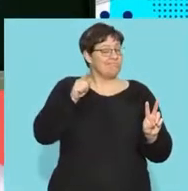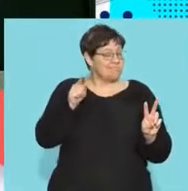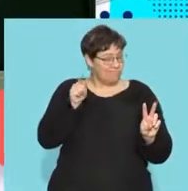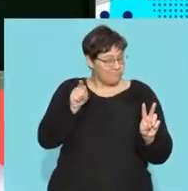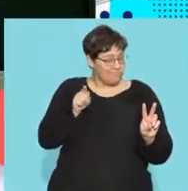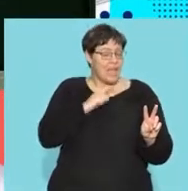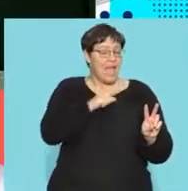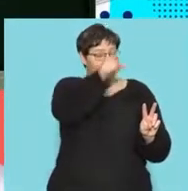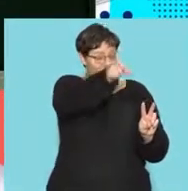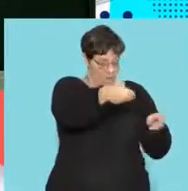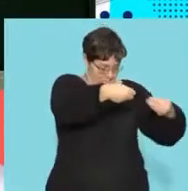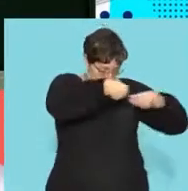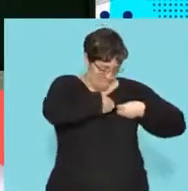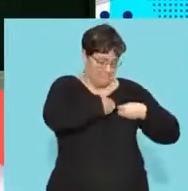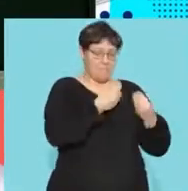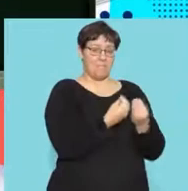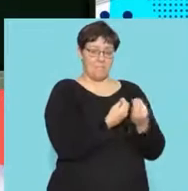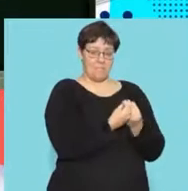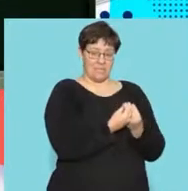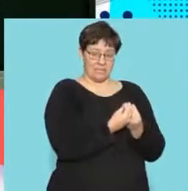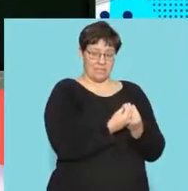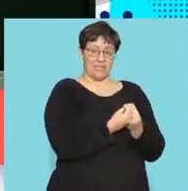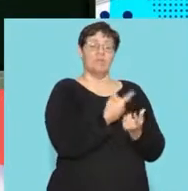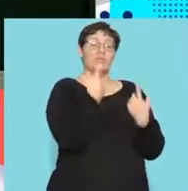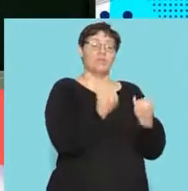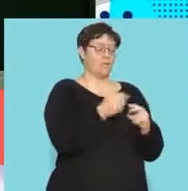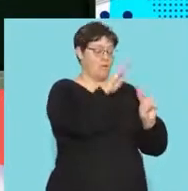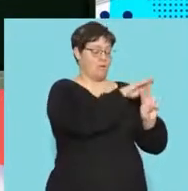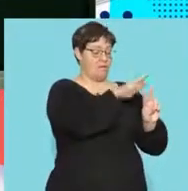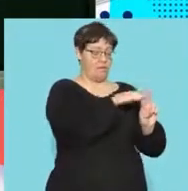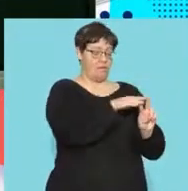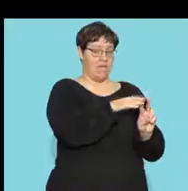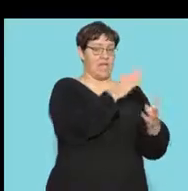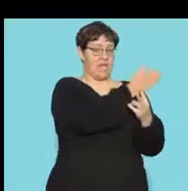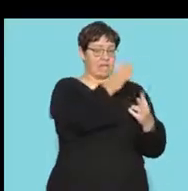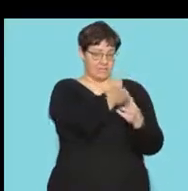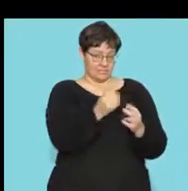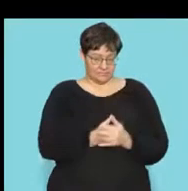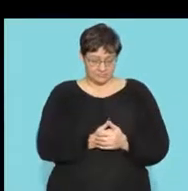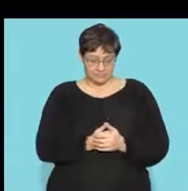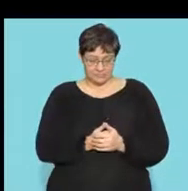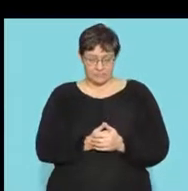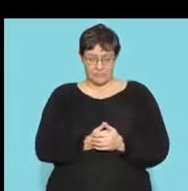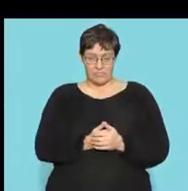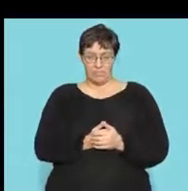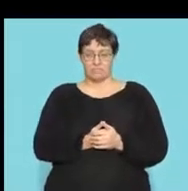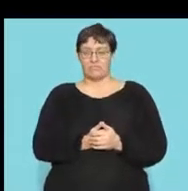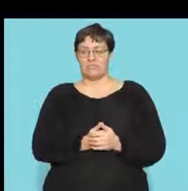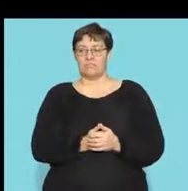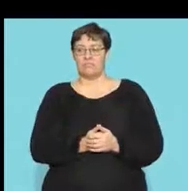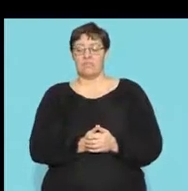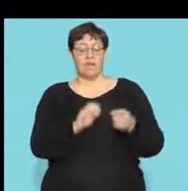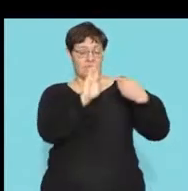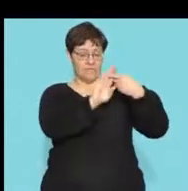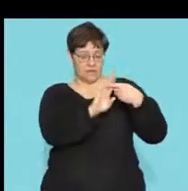here, there was a physical return of goods. So what are we going to do? Two entries. Let's look at the two entries